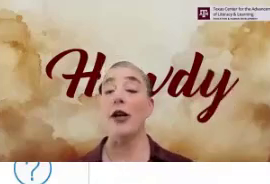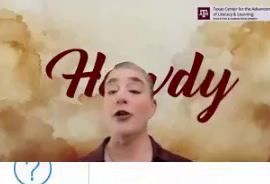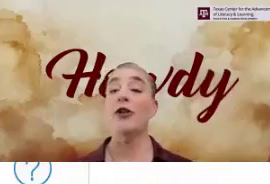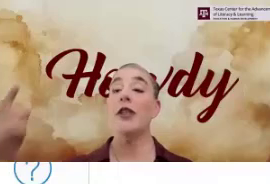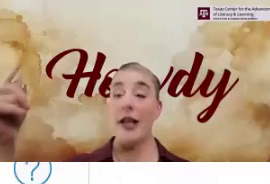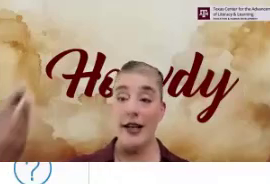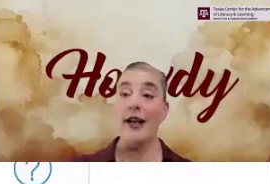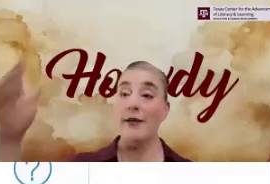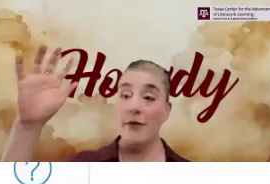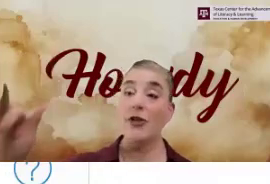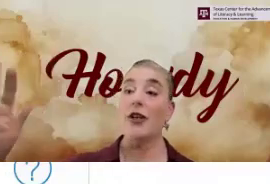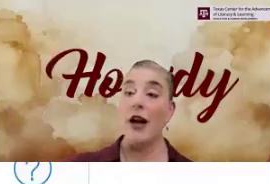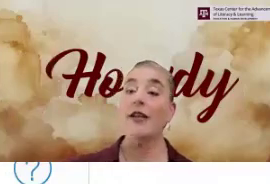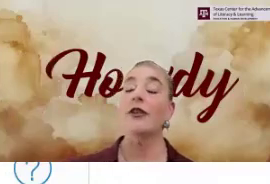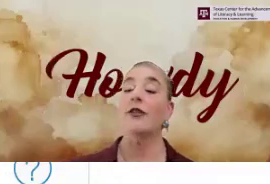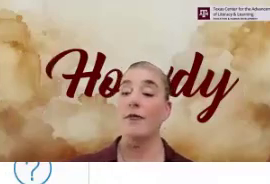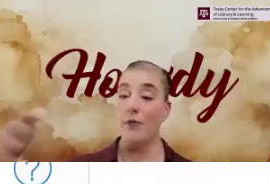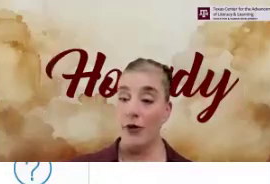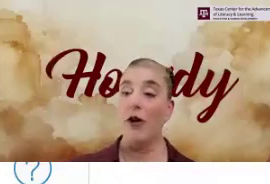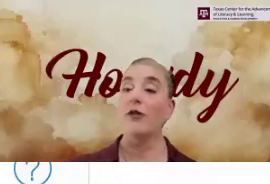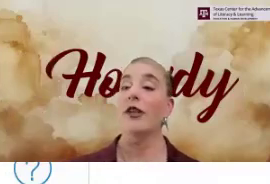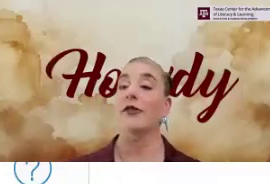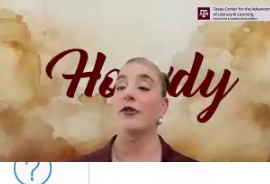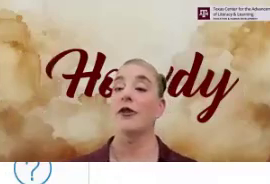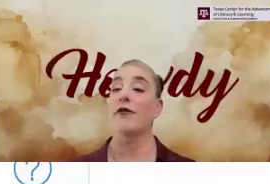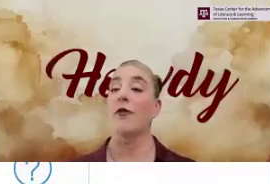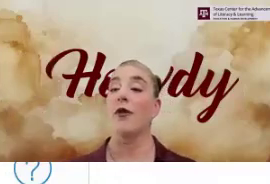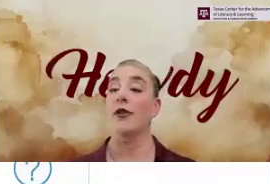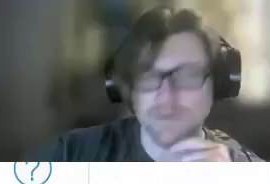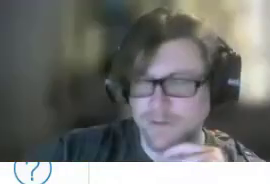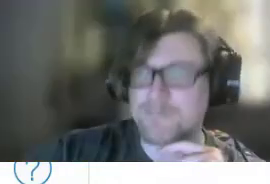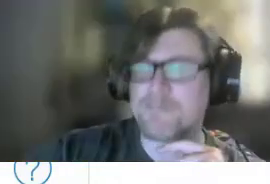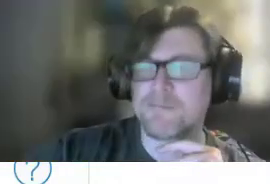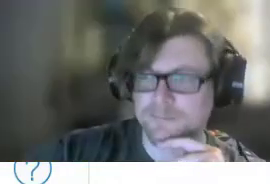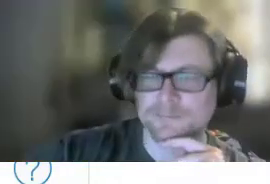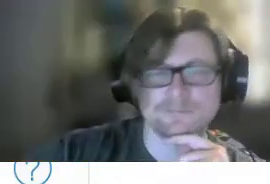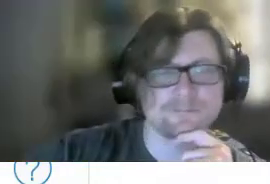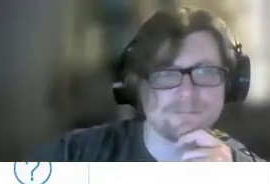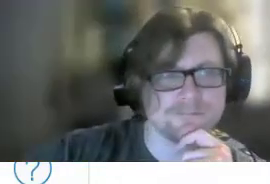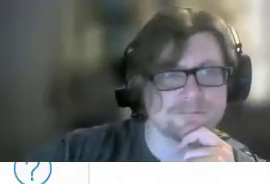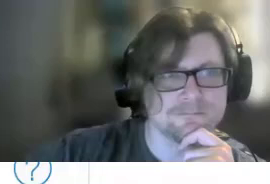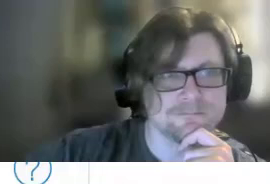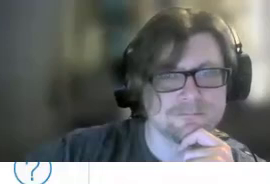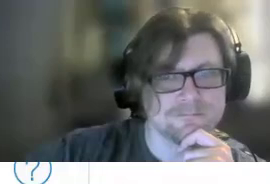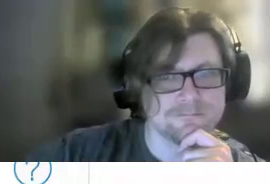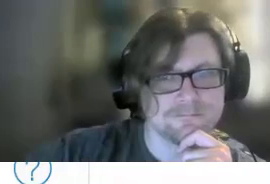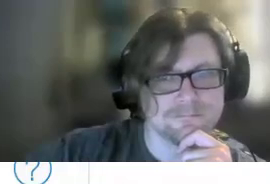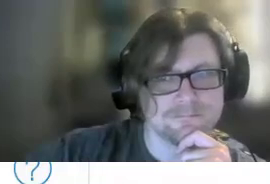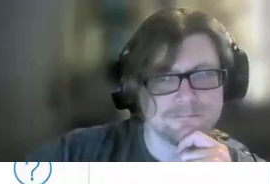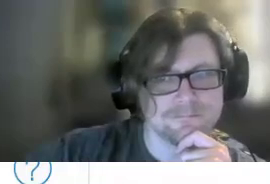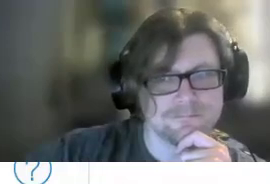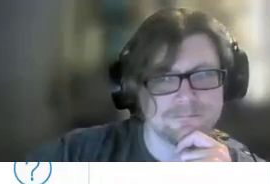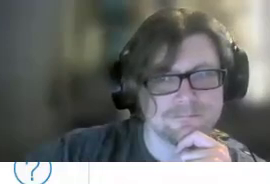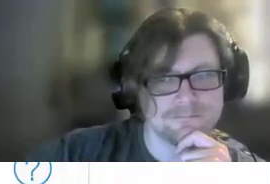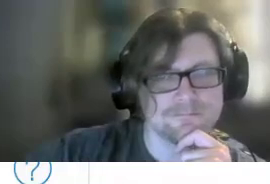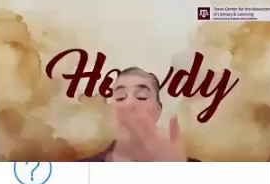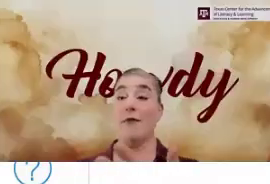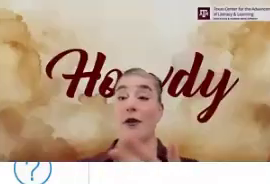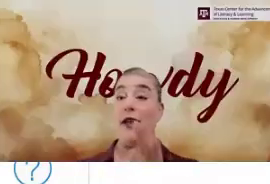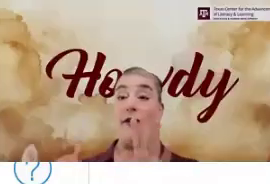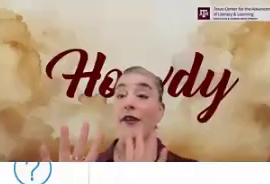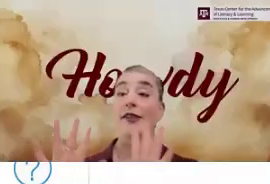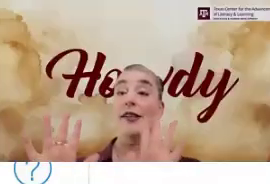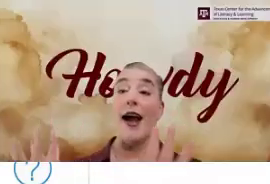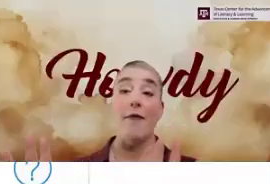image, but I could take that image and I could put alt text to it. Okay. Just like any image in